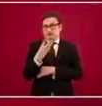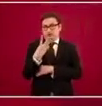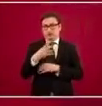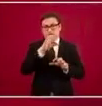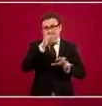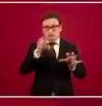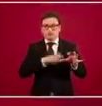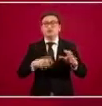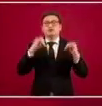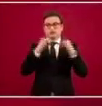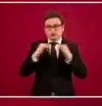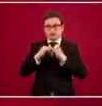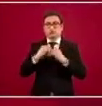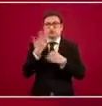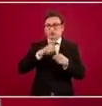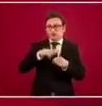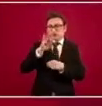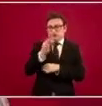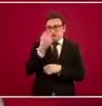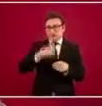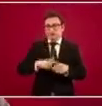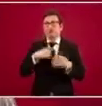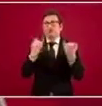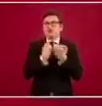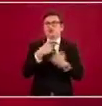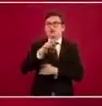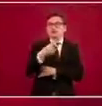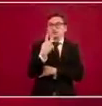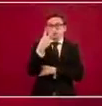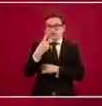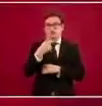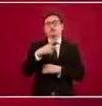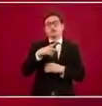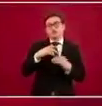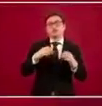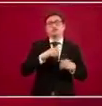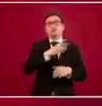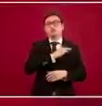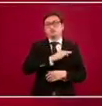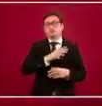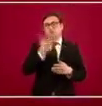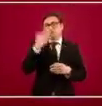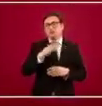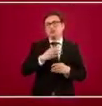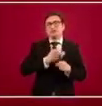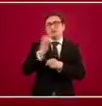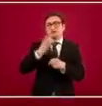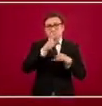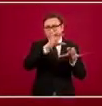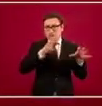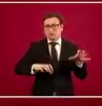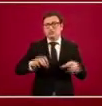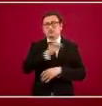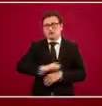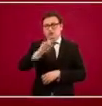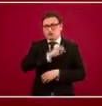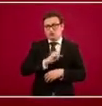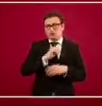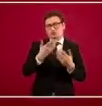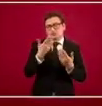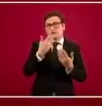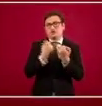all of the medical units and medical institutions and health authorities in Mexico. It includes